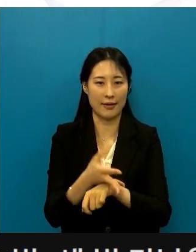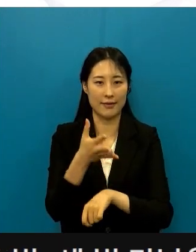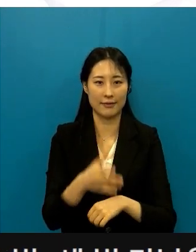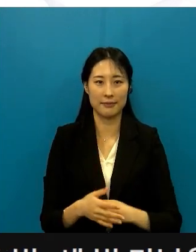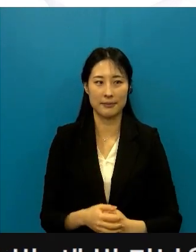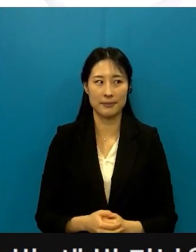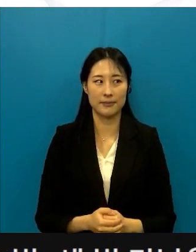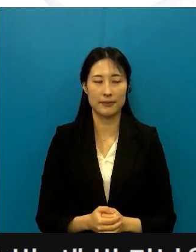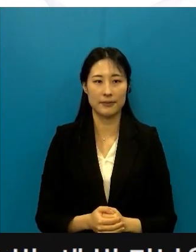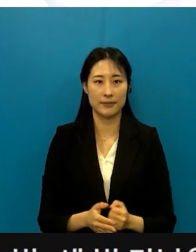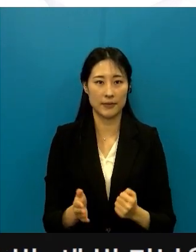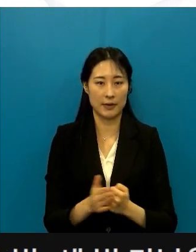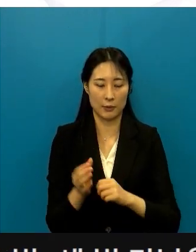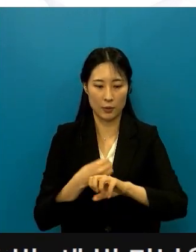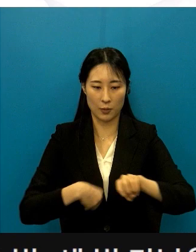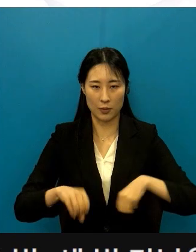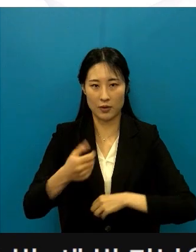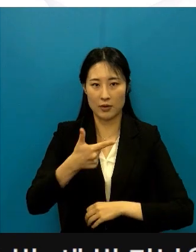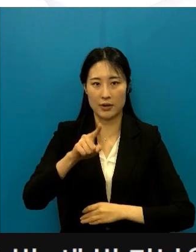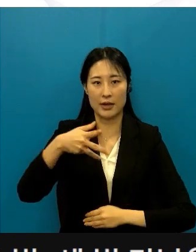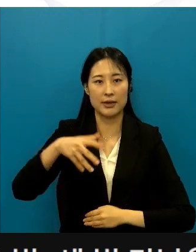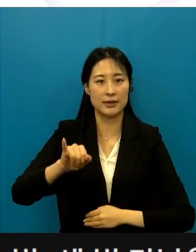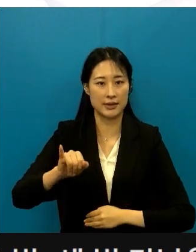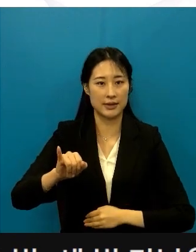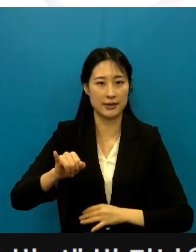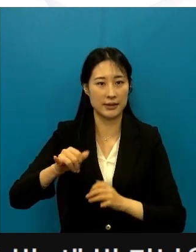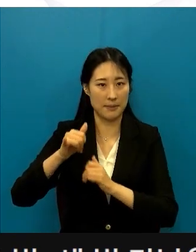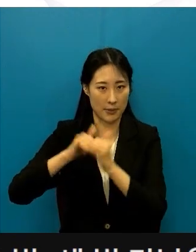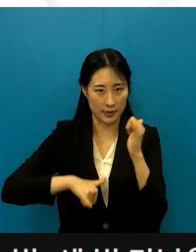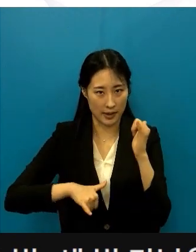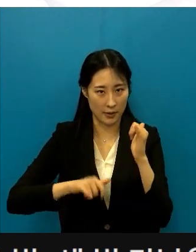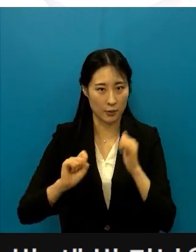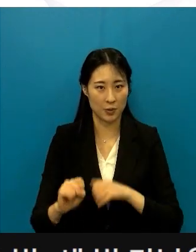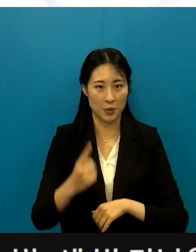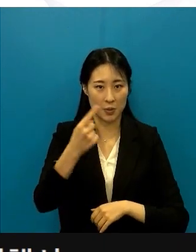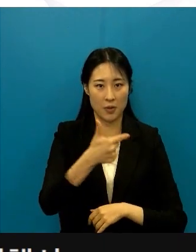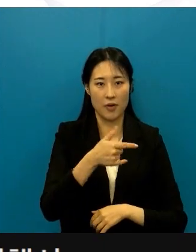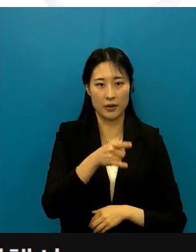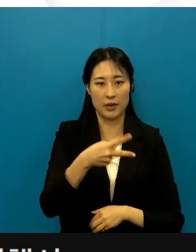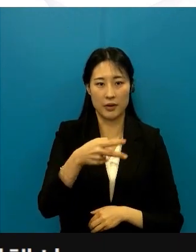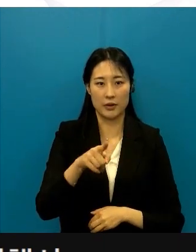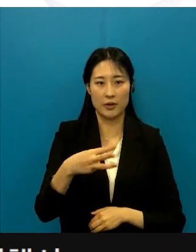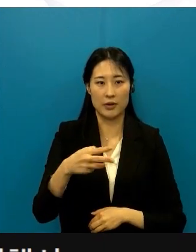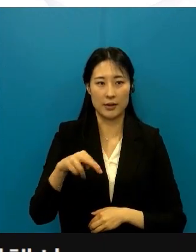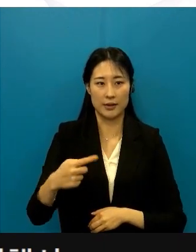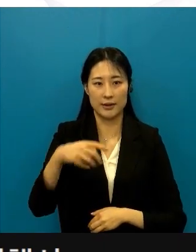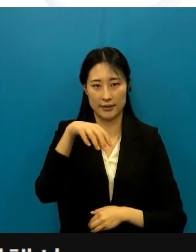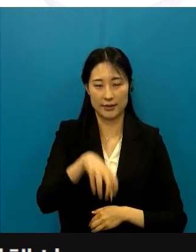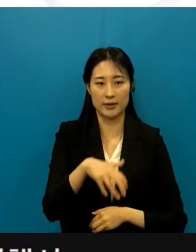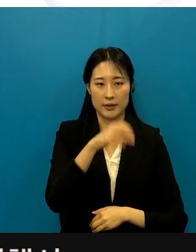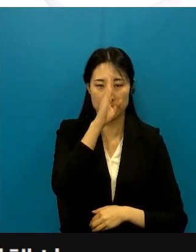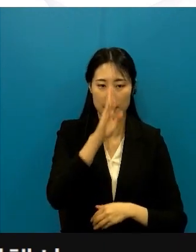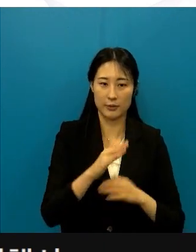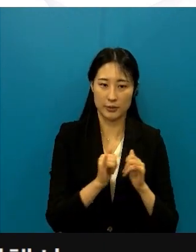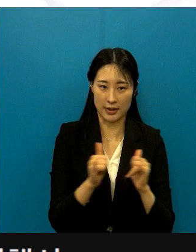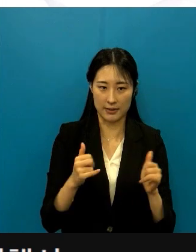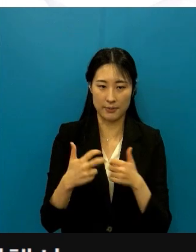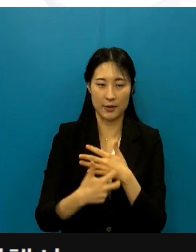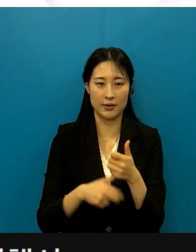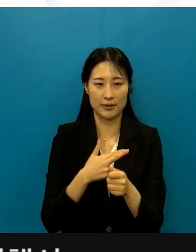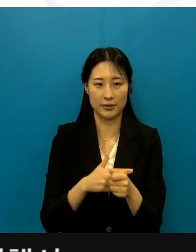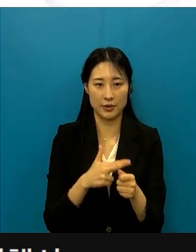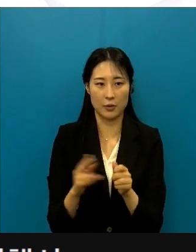look at doctor-patient relationship in this way. Let's come to Germany. the term euthanasia is not used in